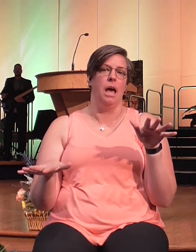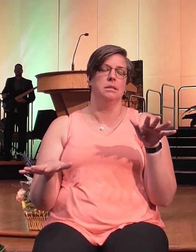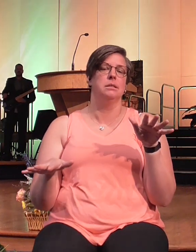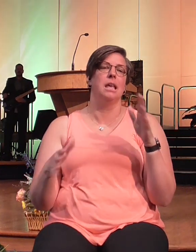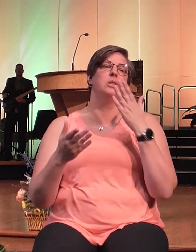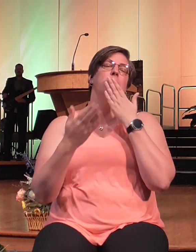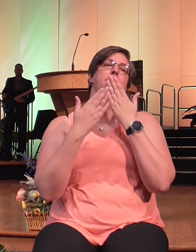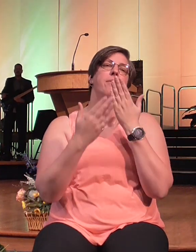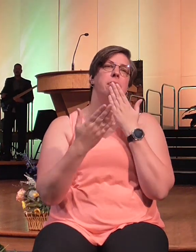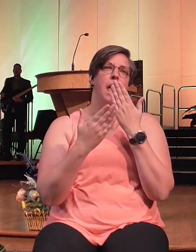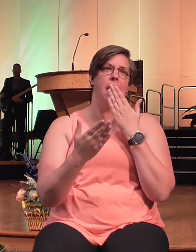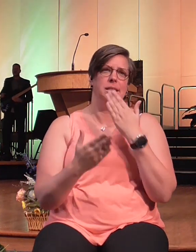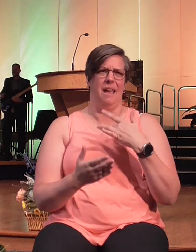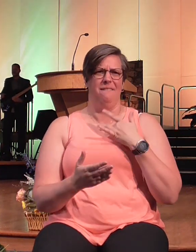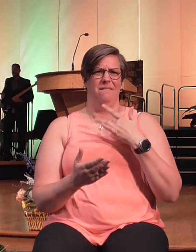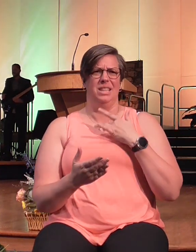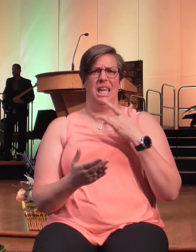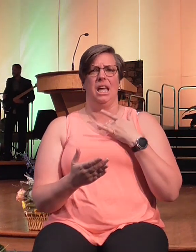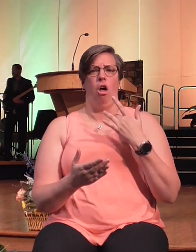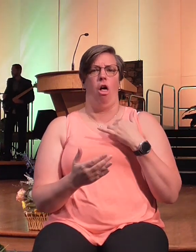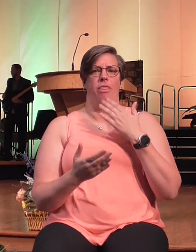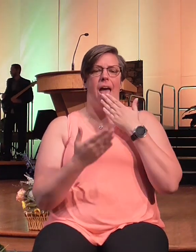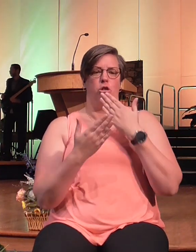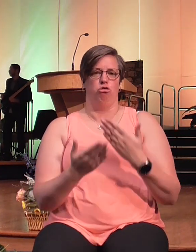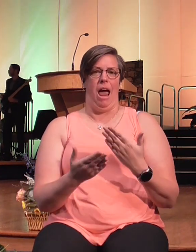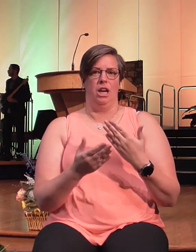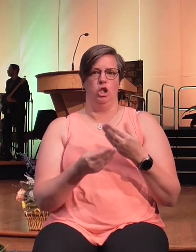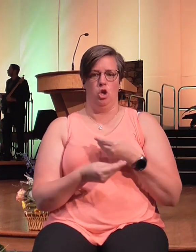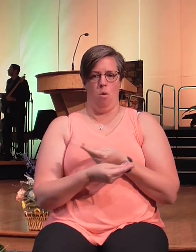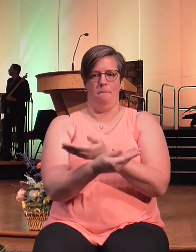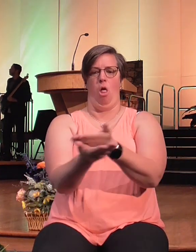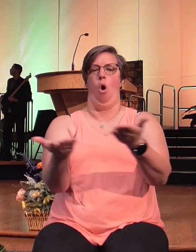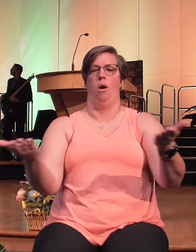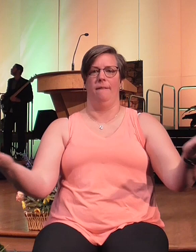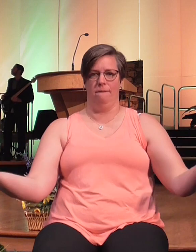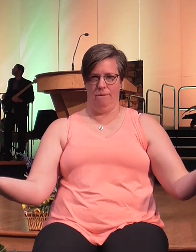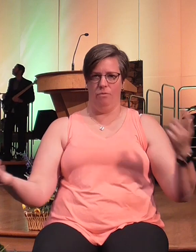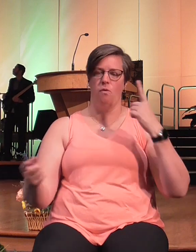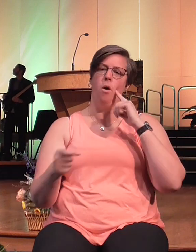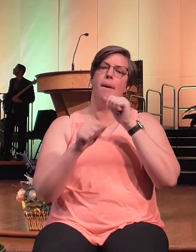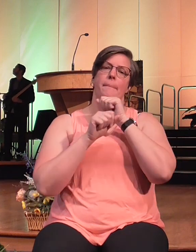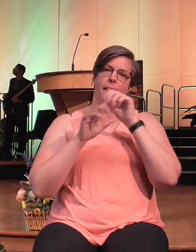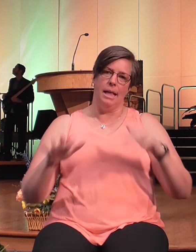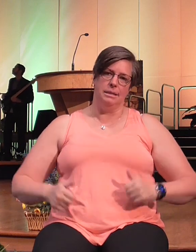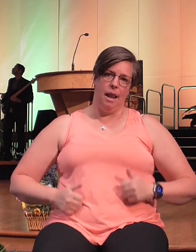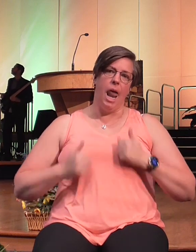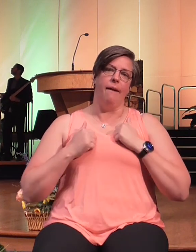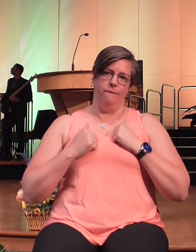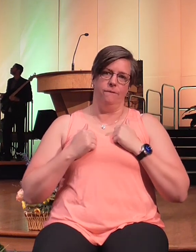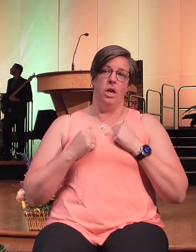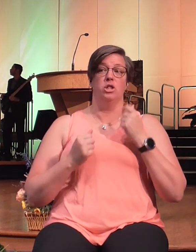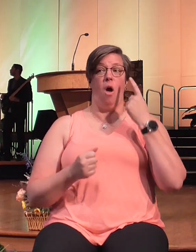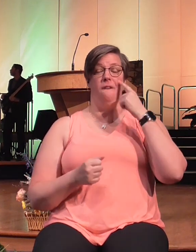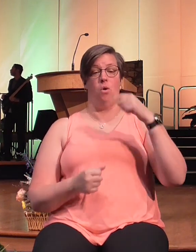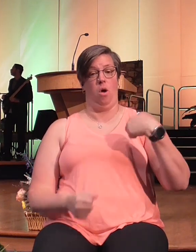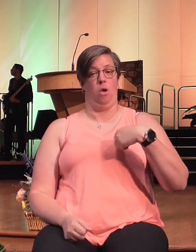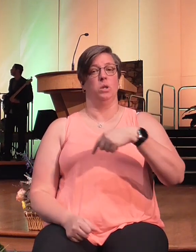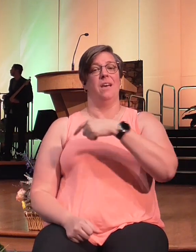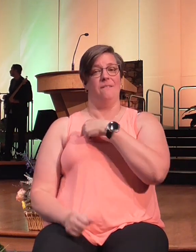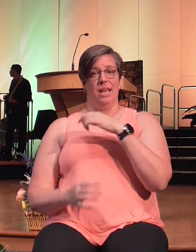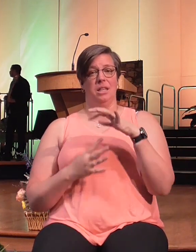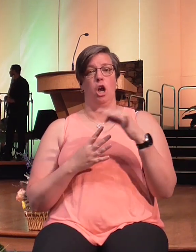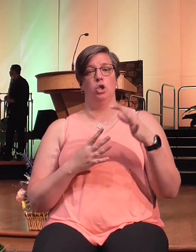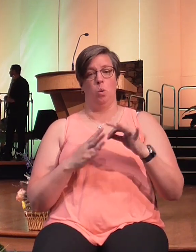and feel the gratitude pouring forth for the beautiful, blessed life we live. And then for those of us who are choosing to